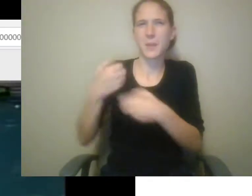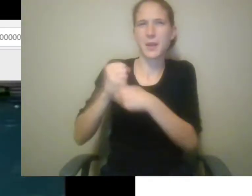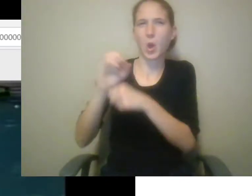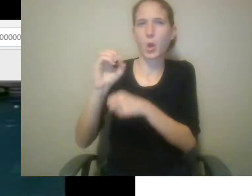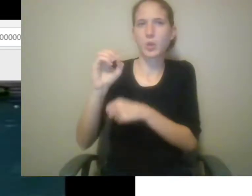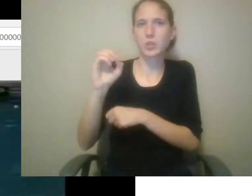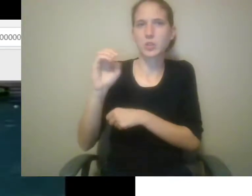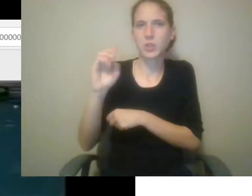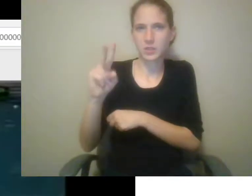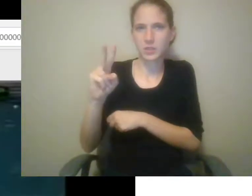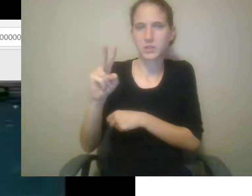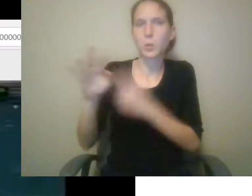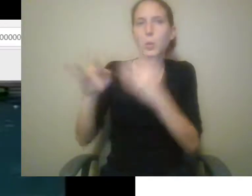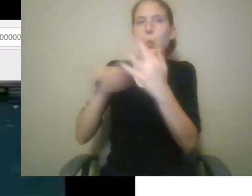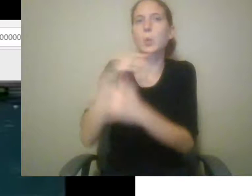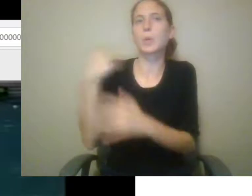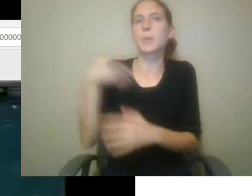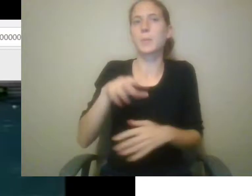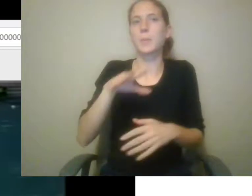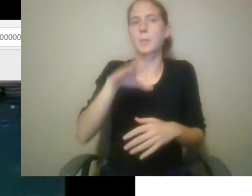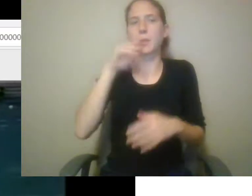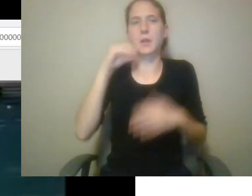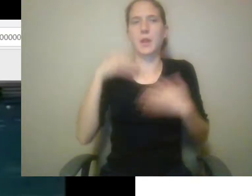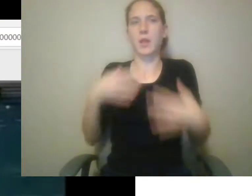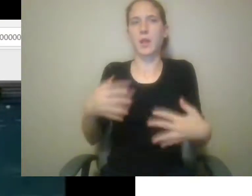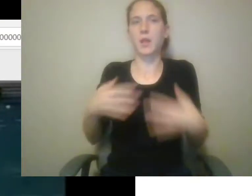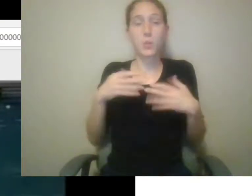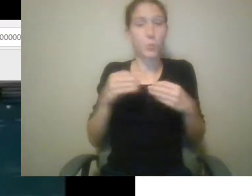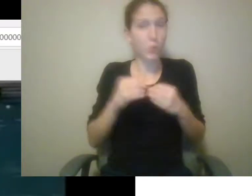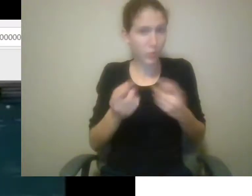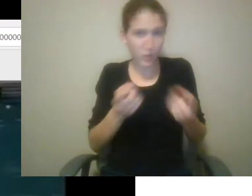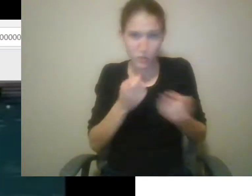Any other questions about the chloroplast?